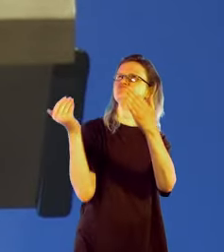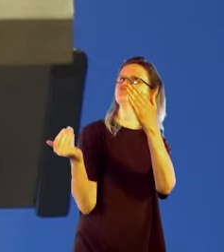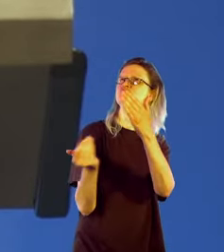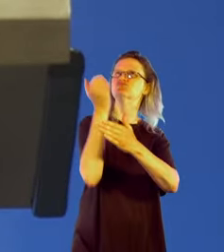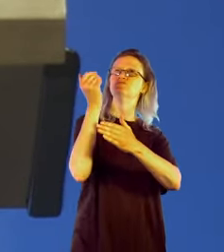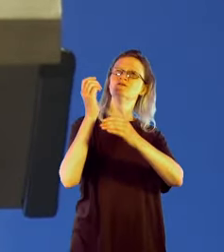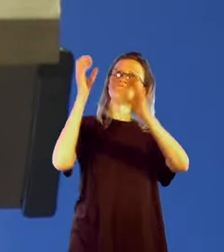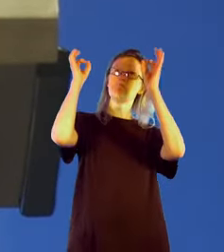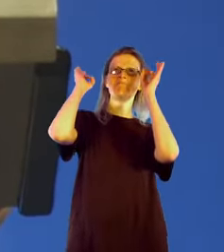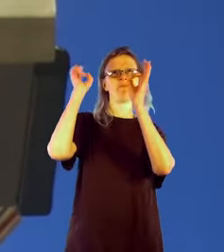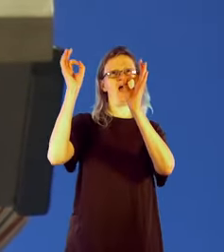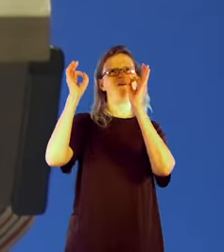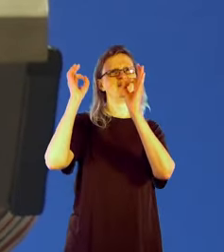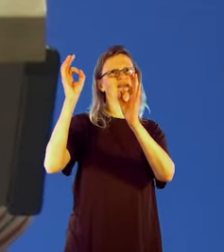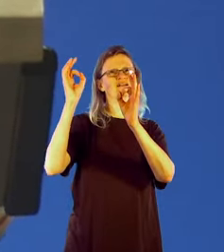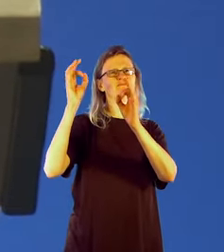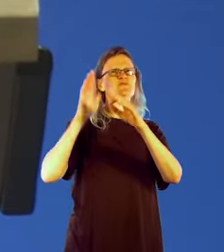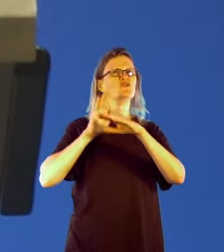completely and perfectly.